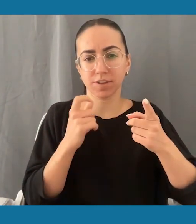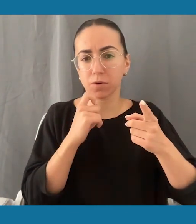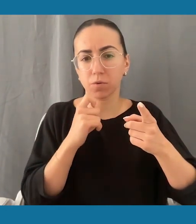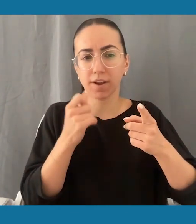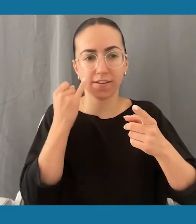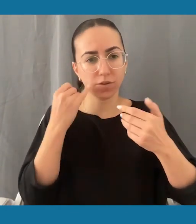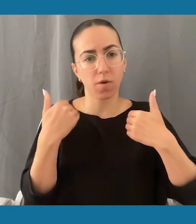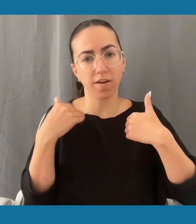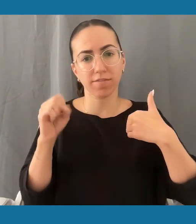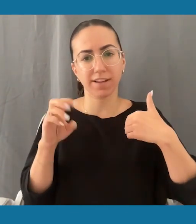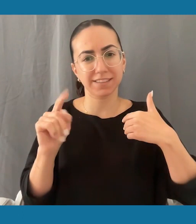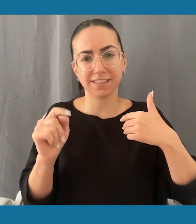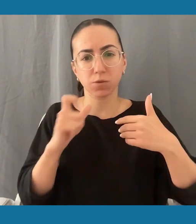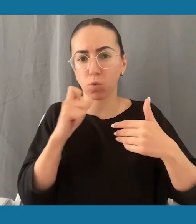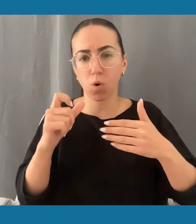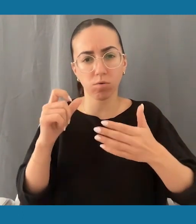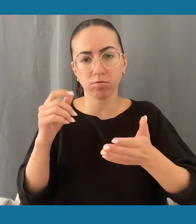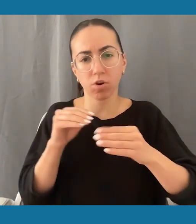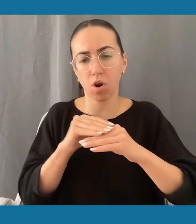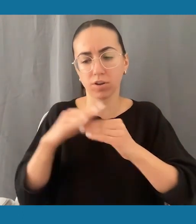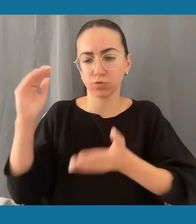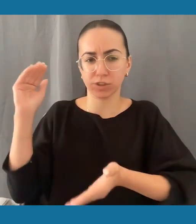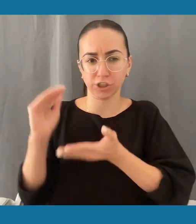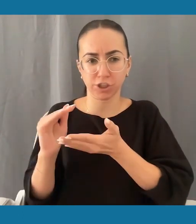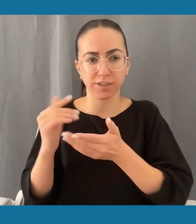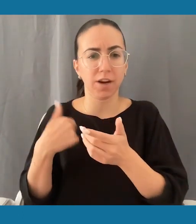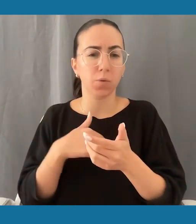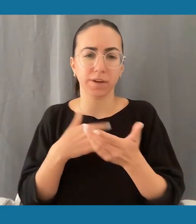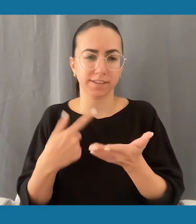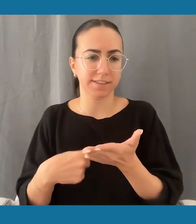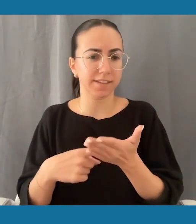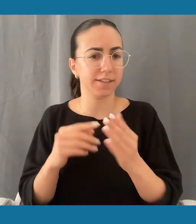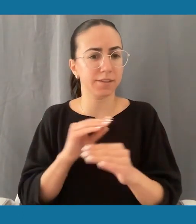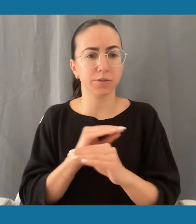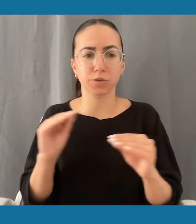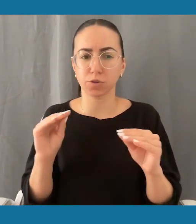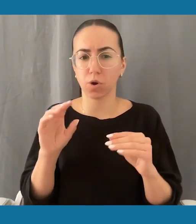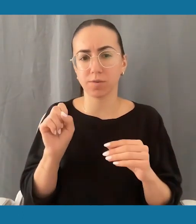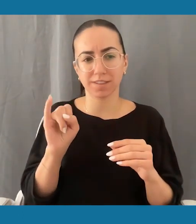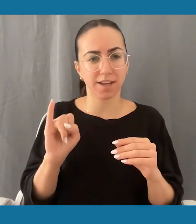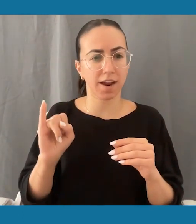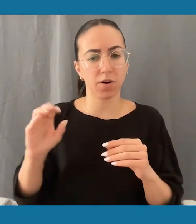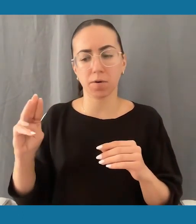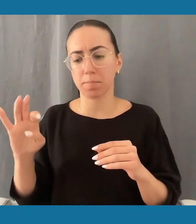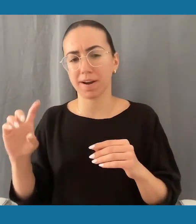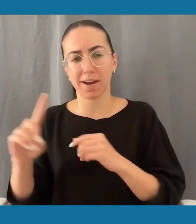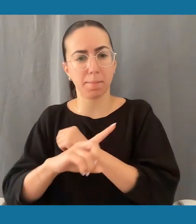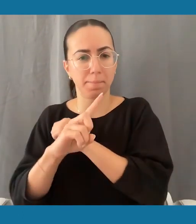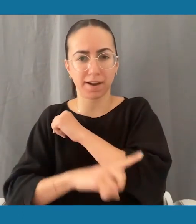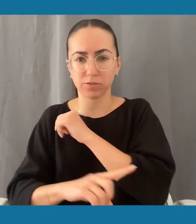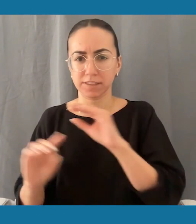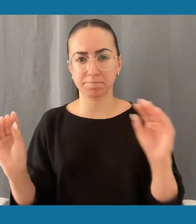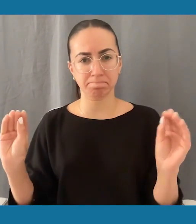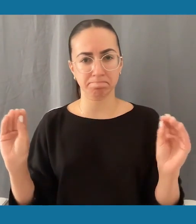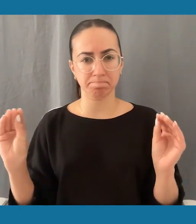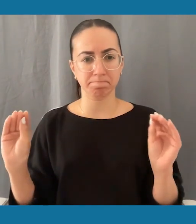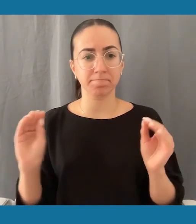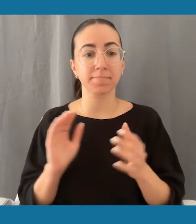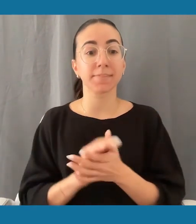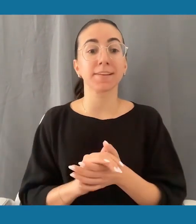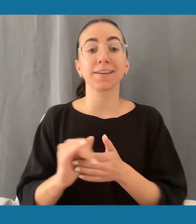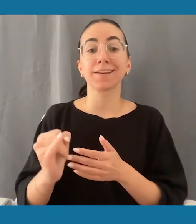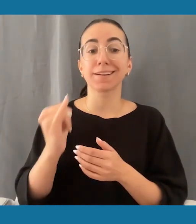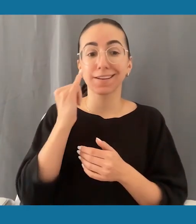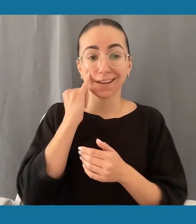your SSI benefit. And as we discussed, there's no SSI or Medicaid penalty period. However, if you